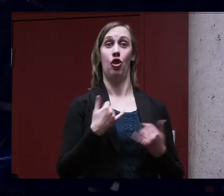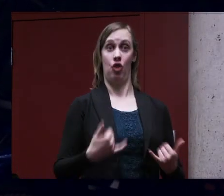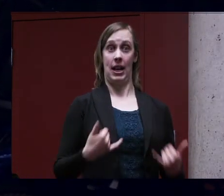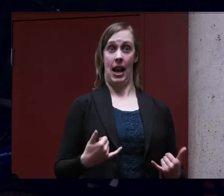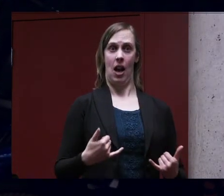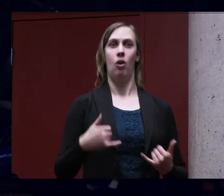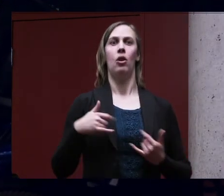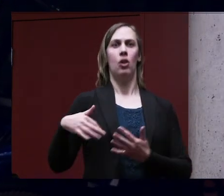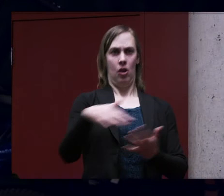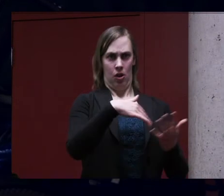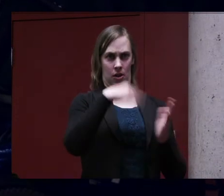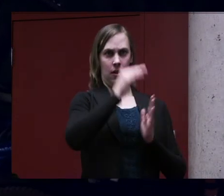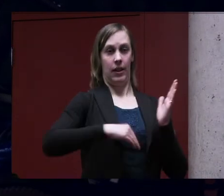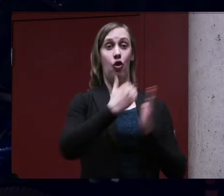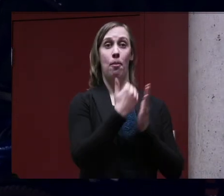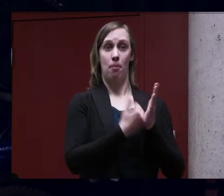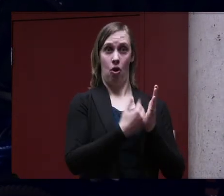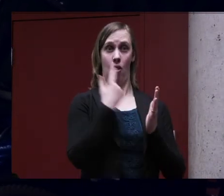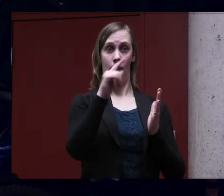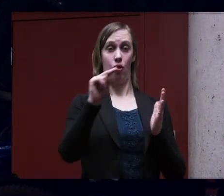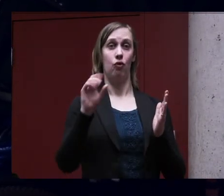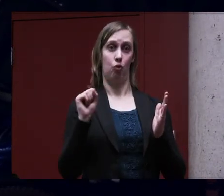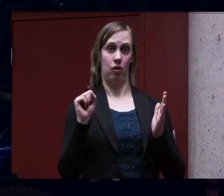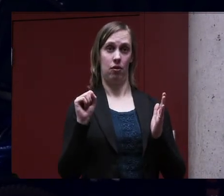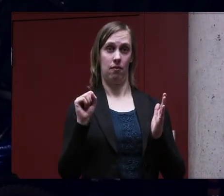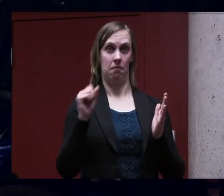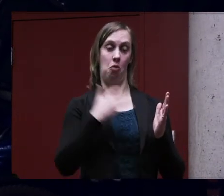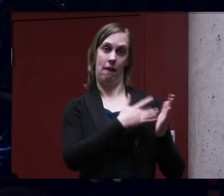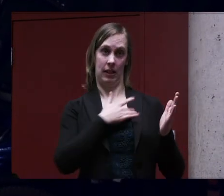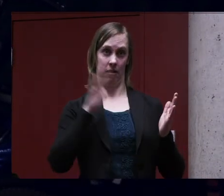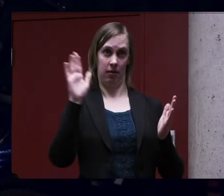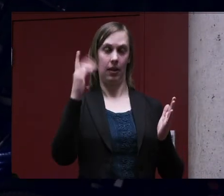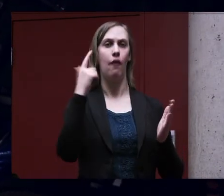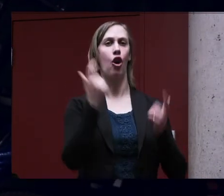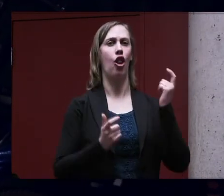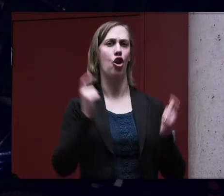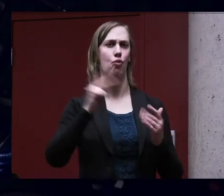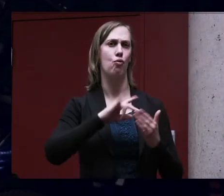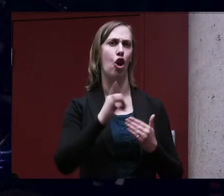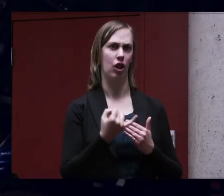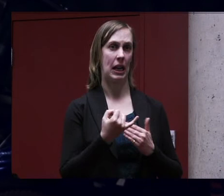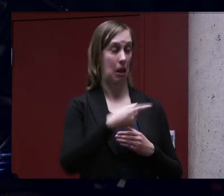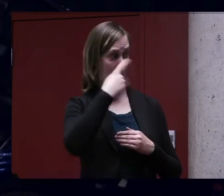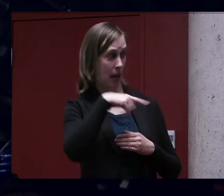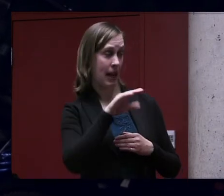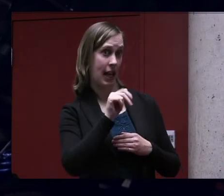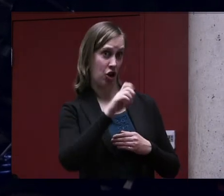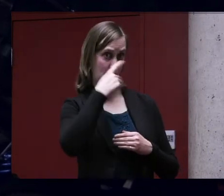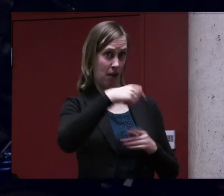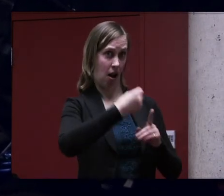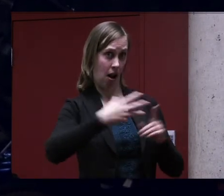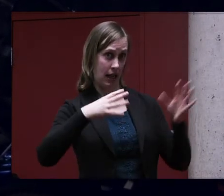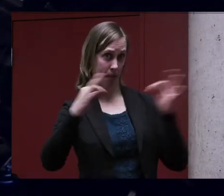for the province for larger projects, and you might just want to share that so people know what you're